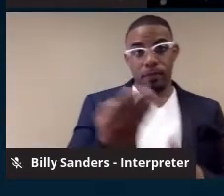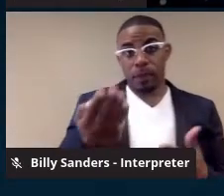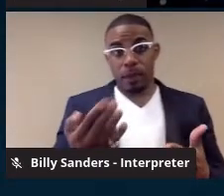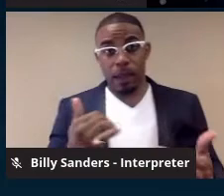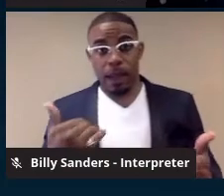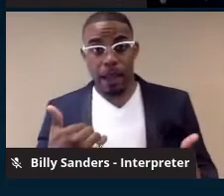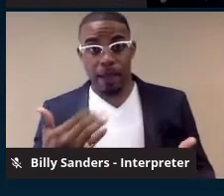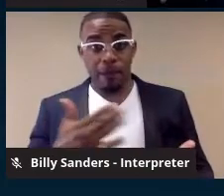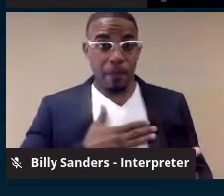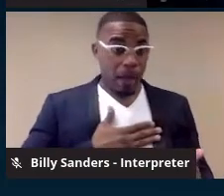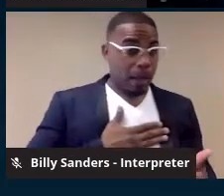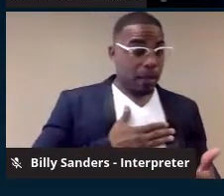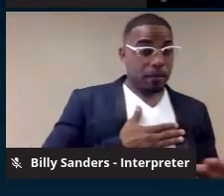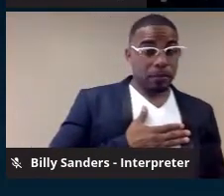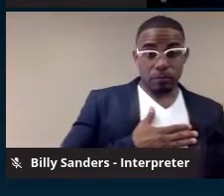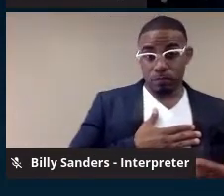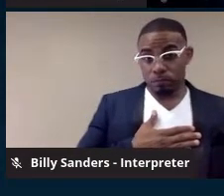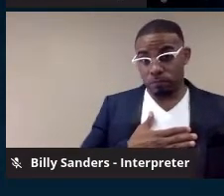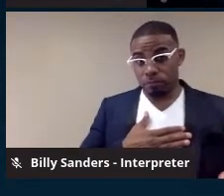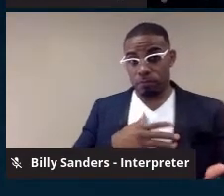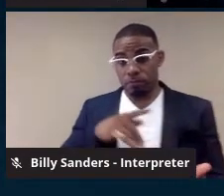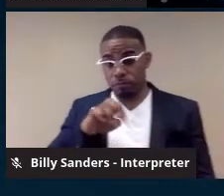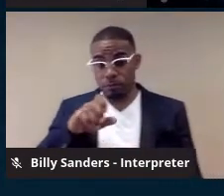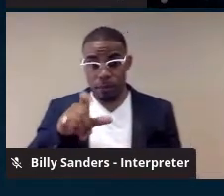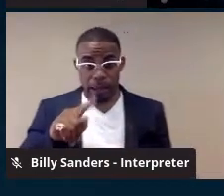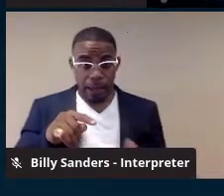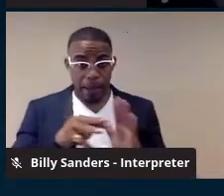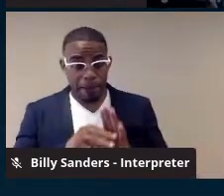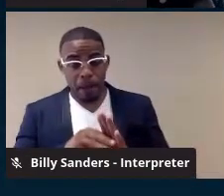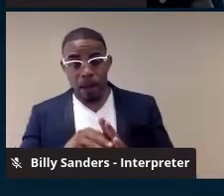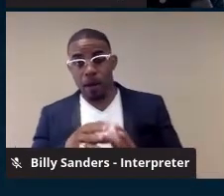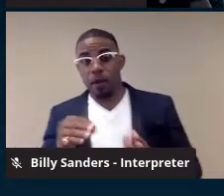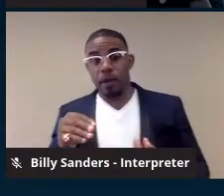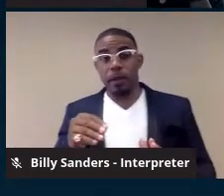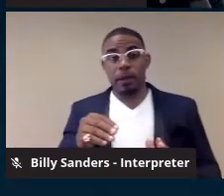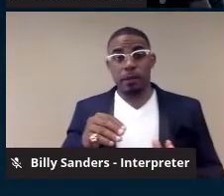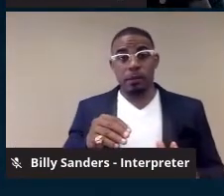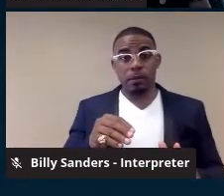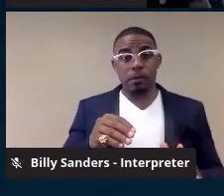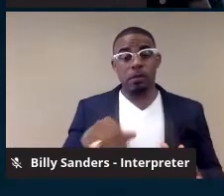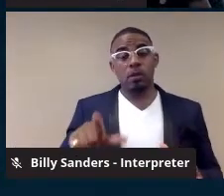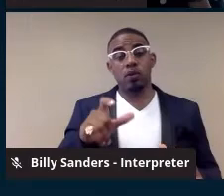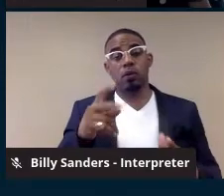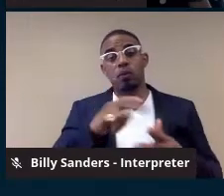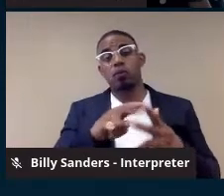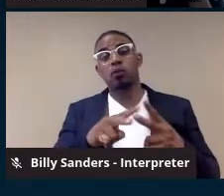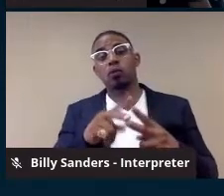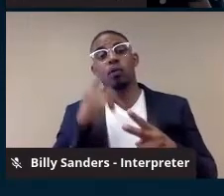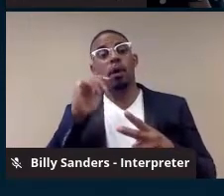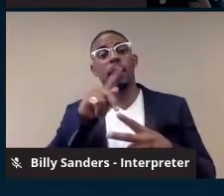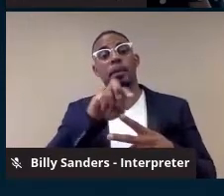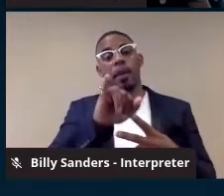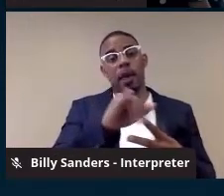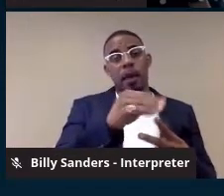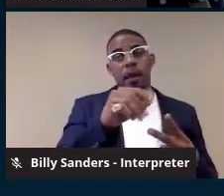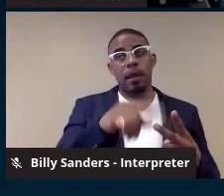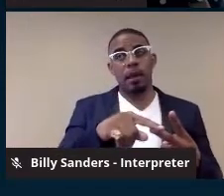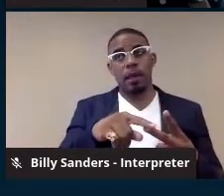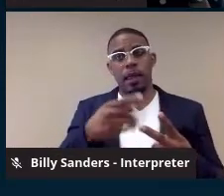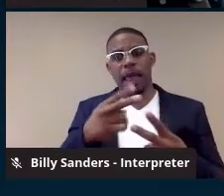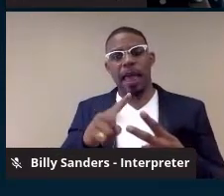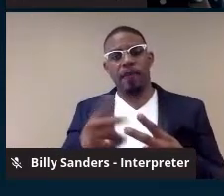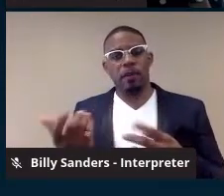have my podcast model, and I'll show you in a second the API and how these come